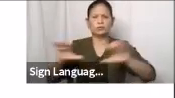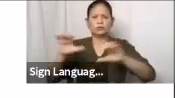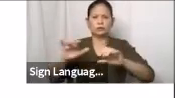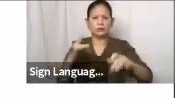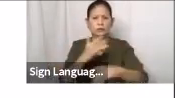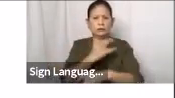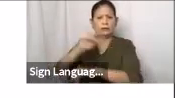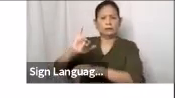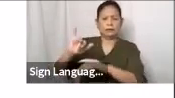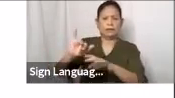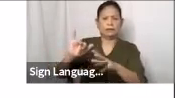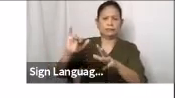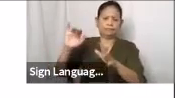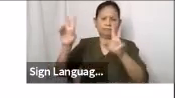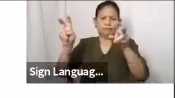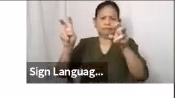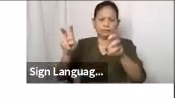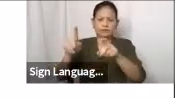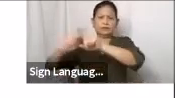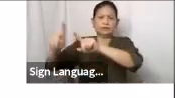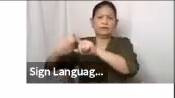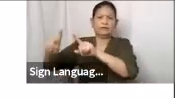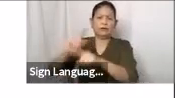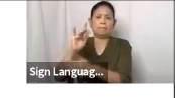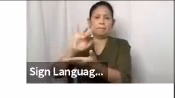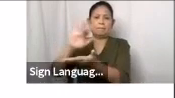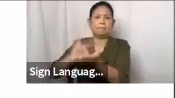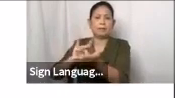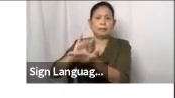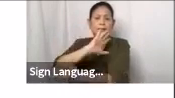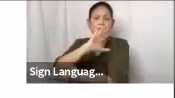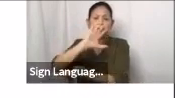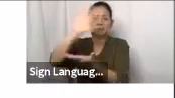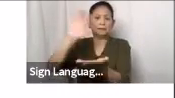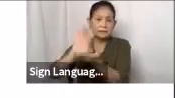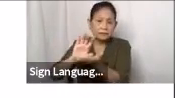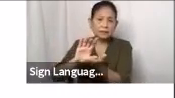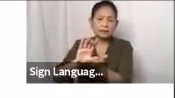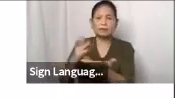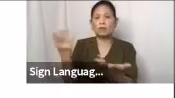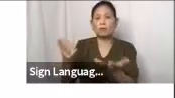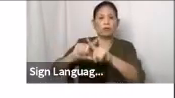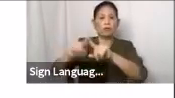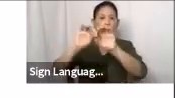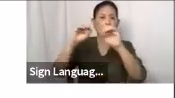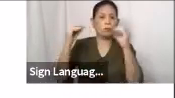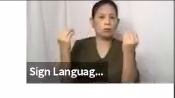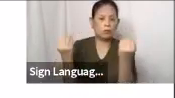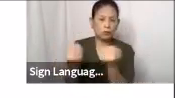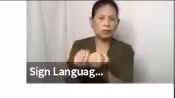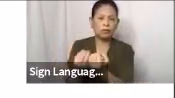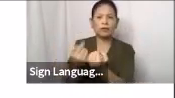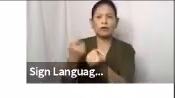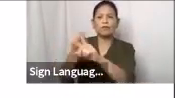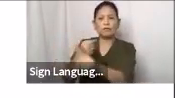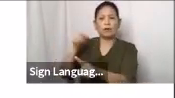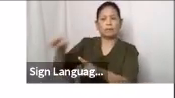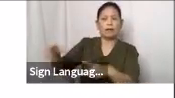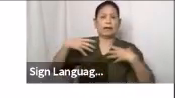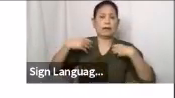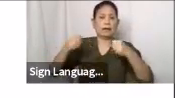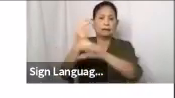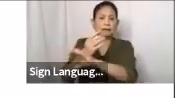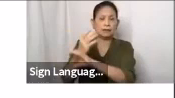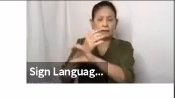sessions at different medical centers as well as at our like organizations with the healthcare providers and their